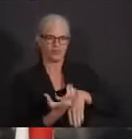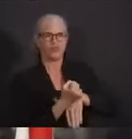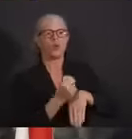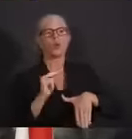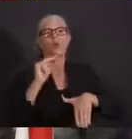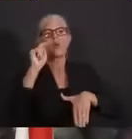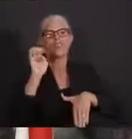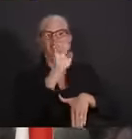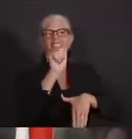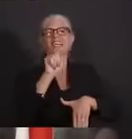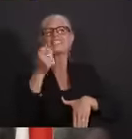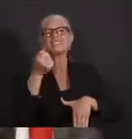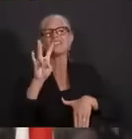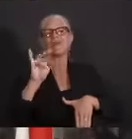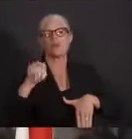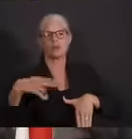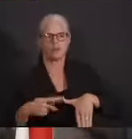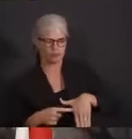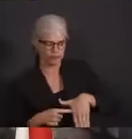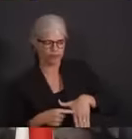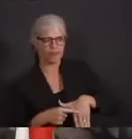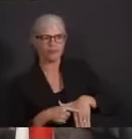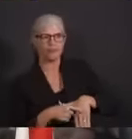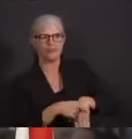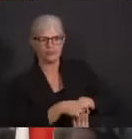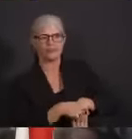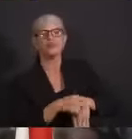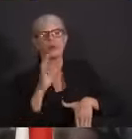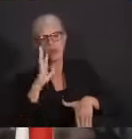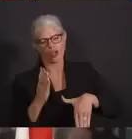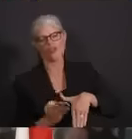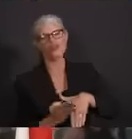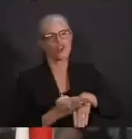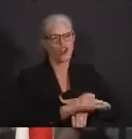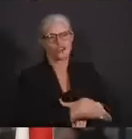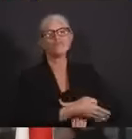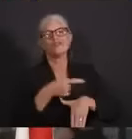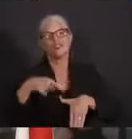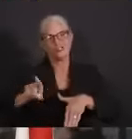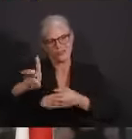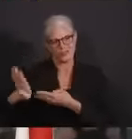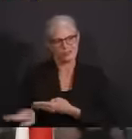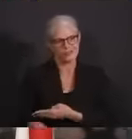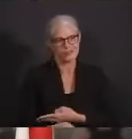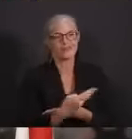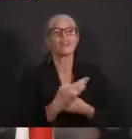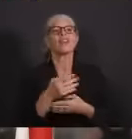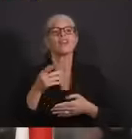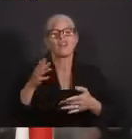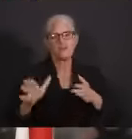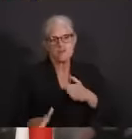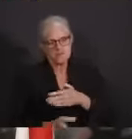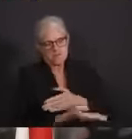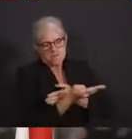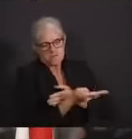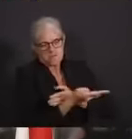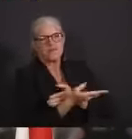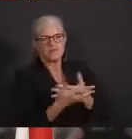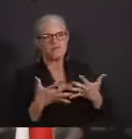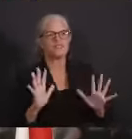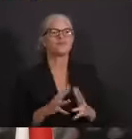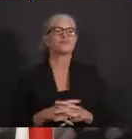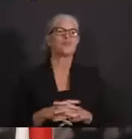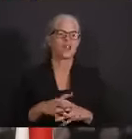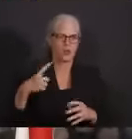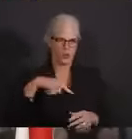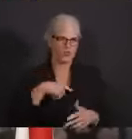per hour, and it will continue to move across central Florida throughout the night and into the early morning hours. We have